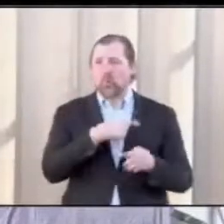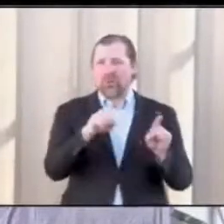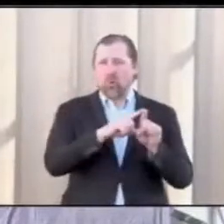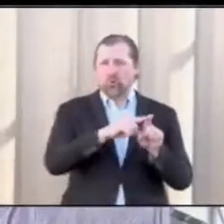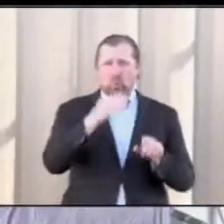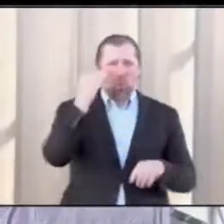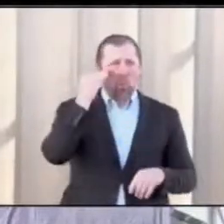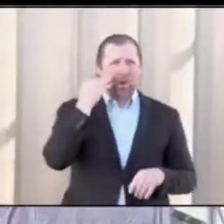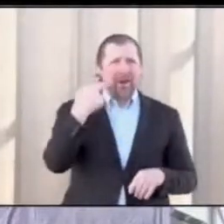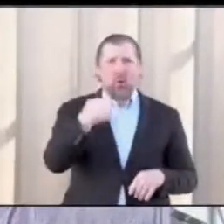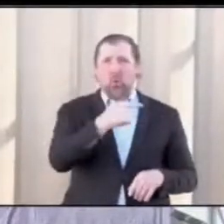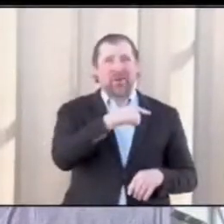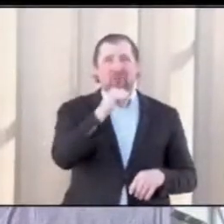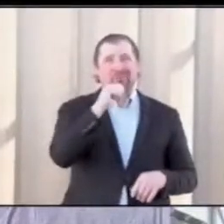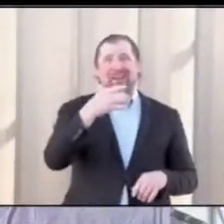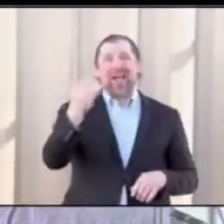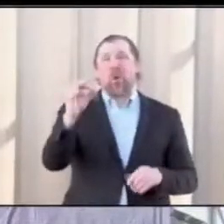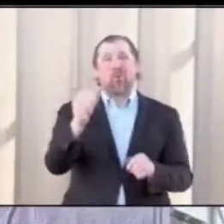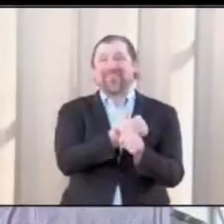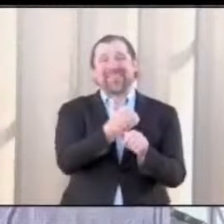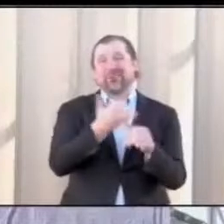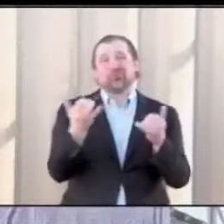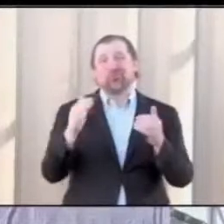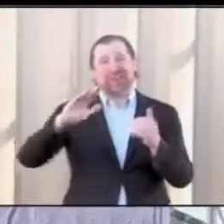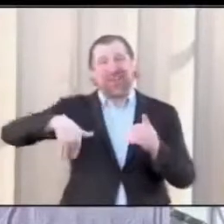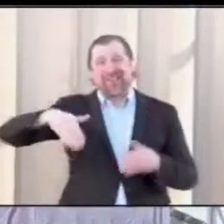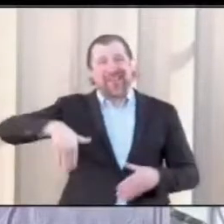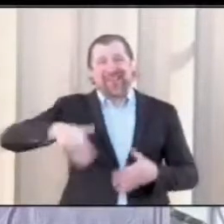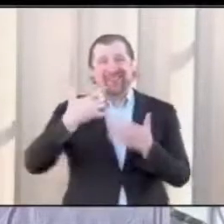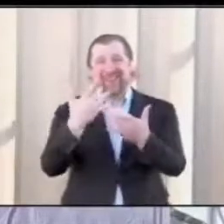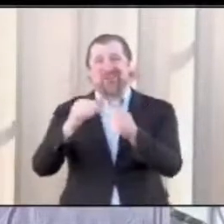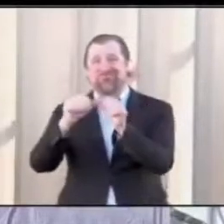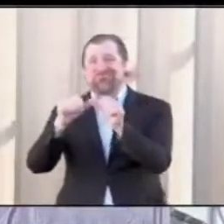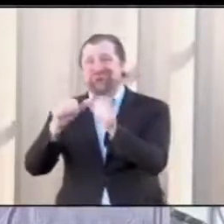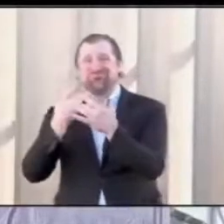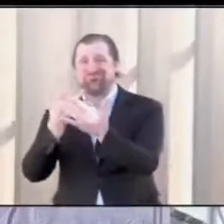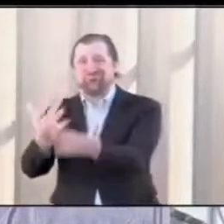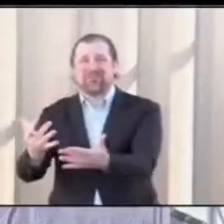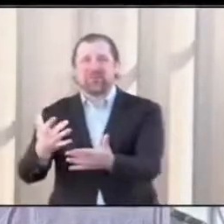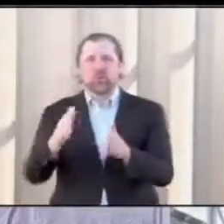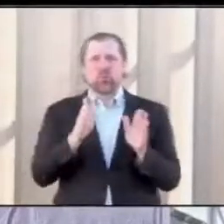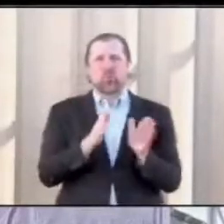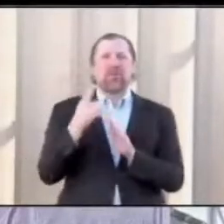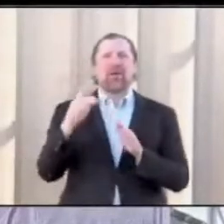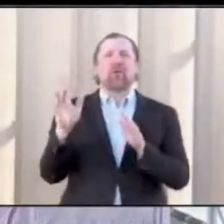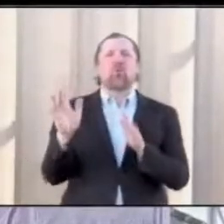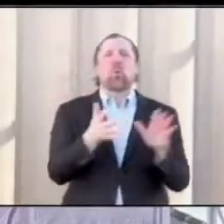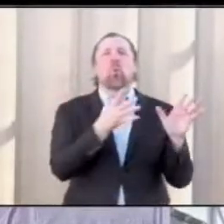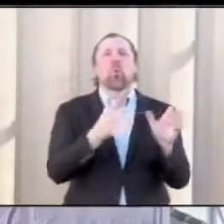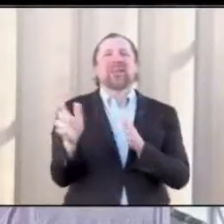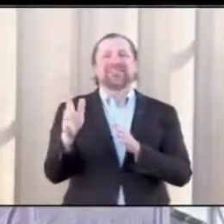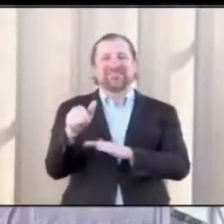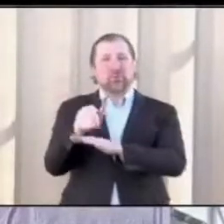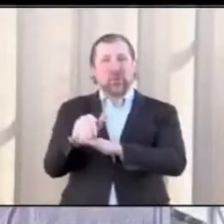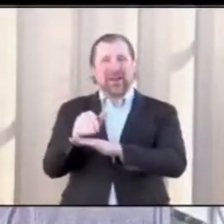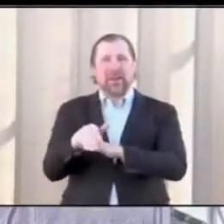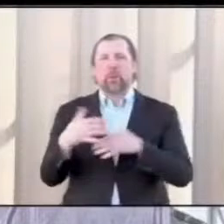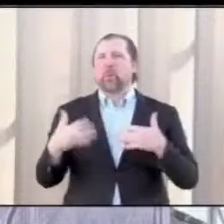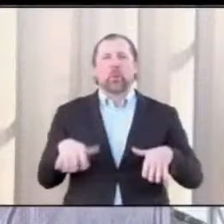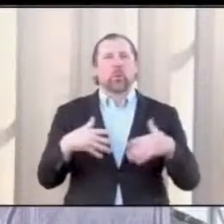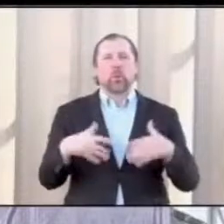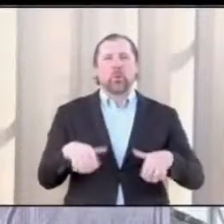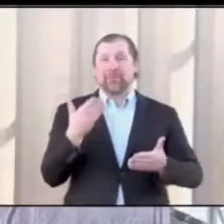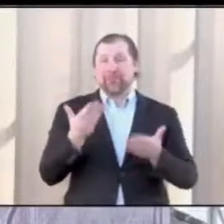know that we aren't out of danger yet. In preparation for the winds that are coming this evening, there